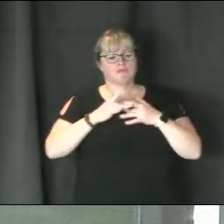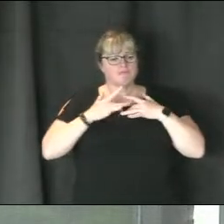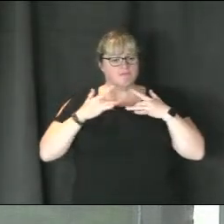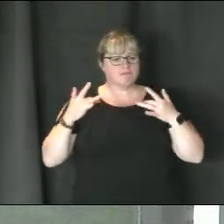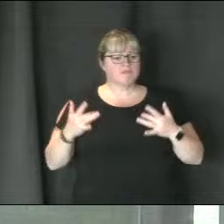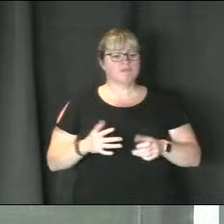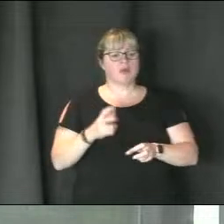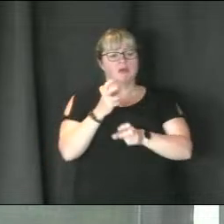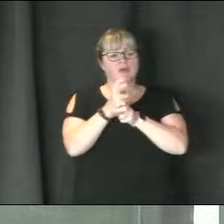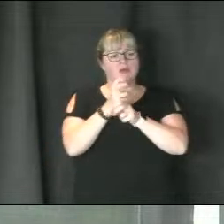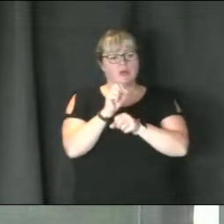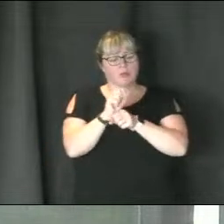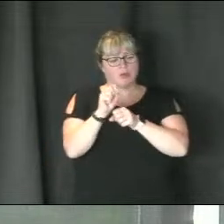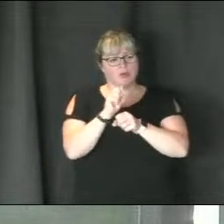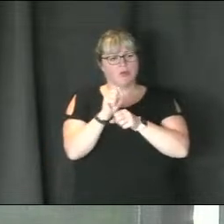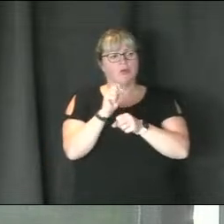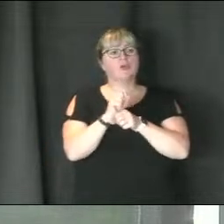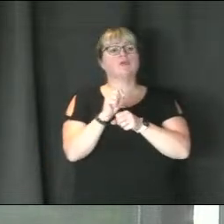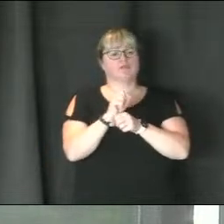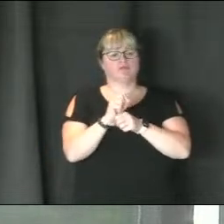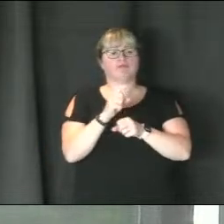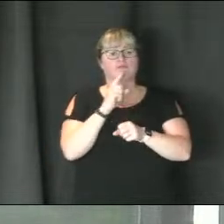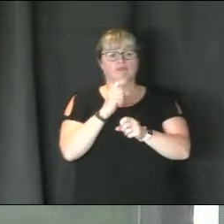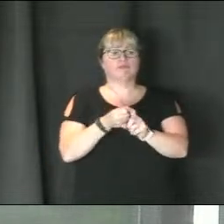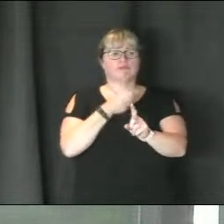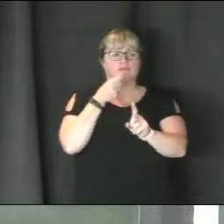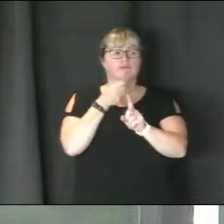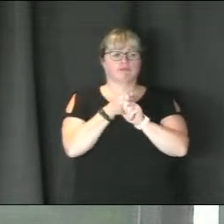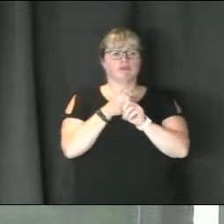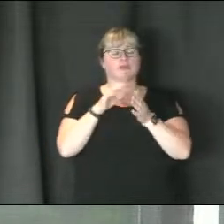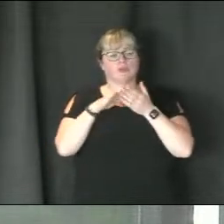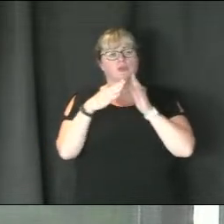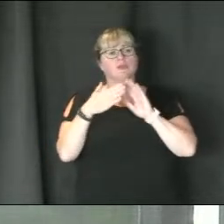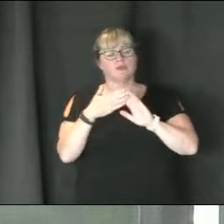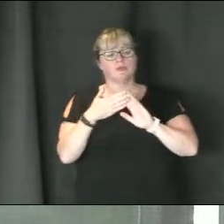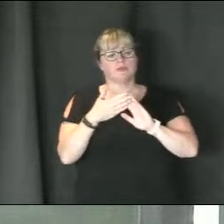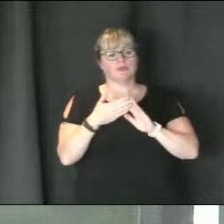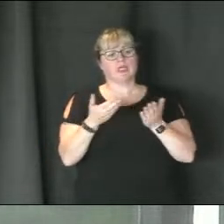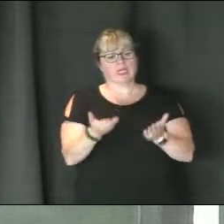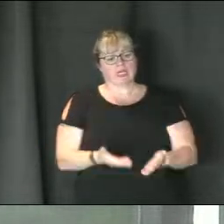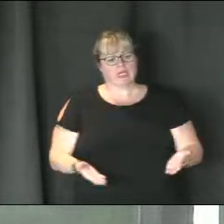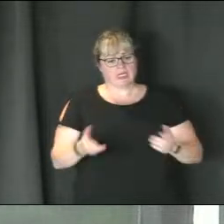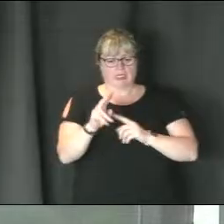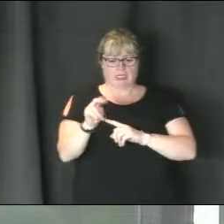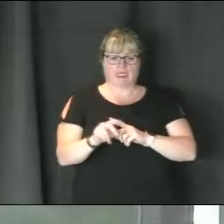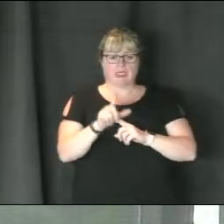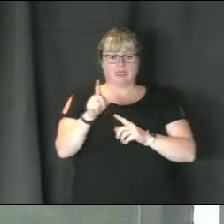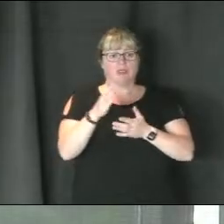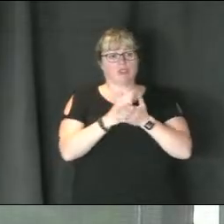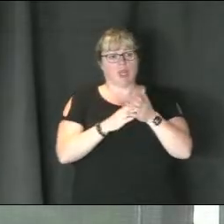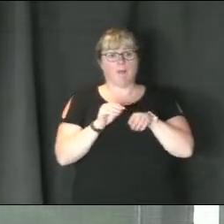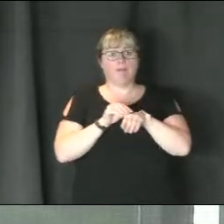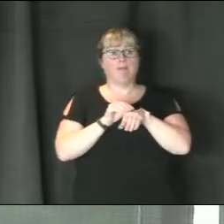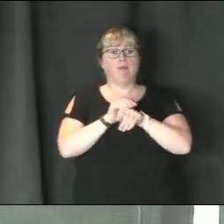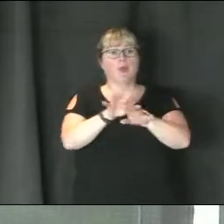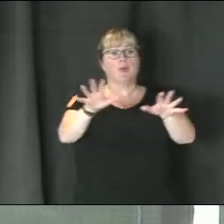and dedication has a monumental impact on communities here at home and abroad.